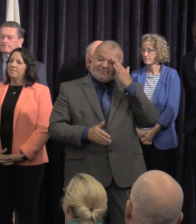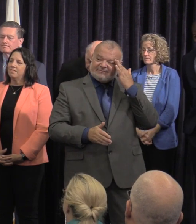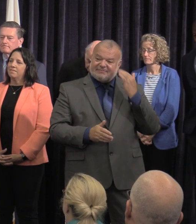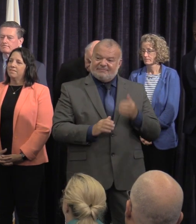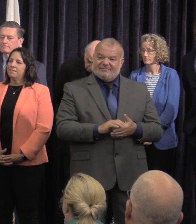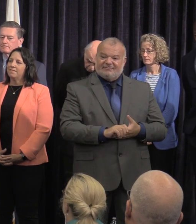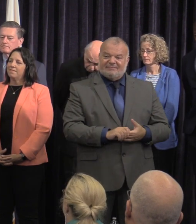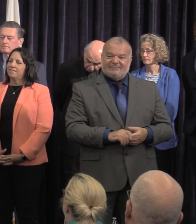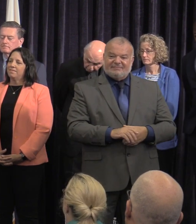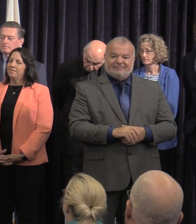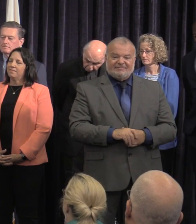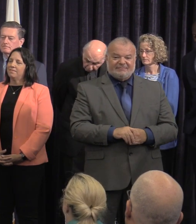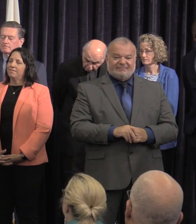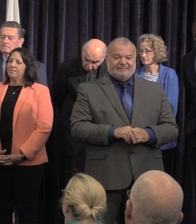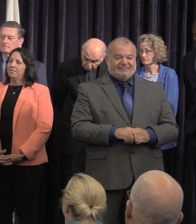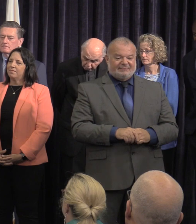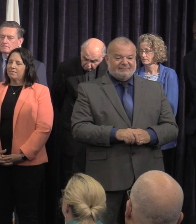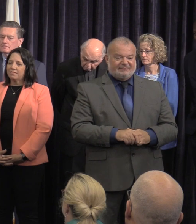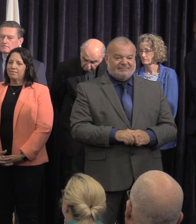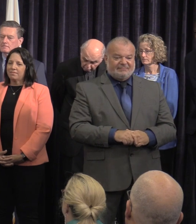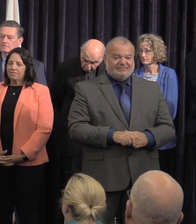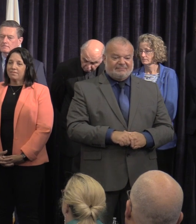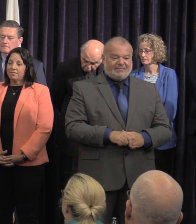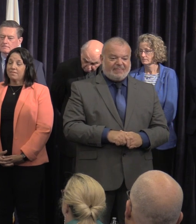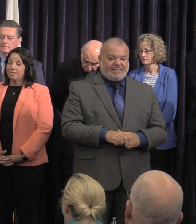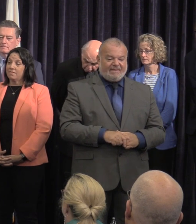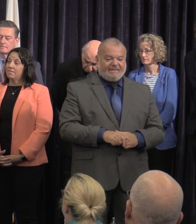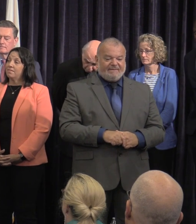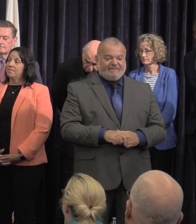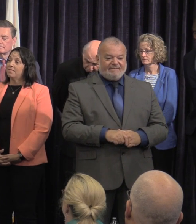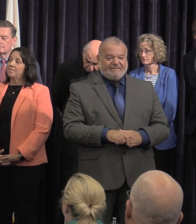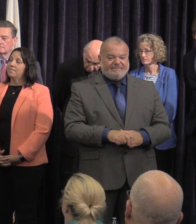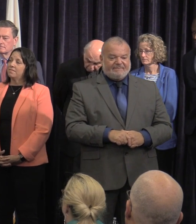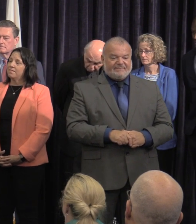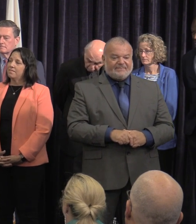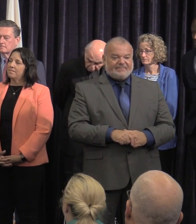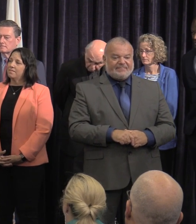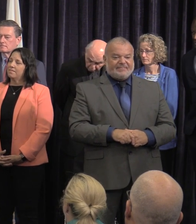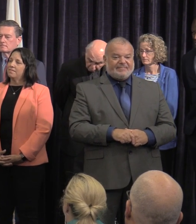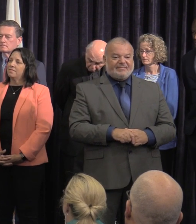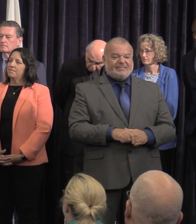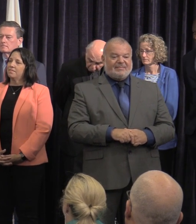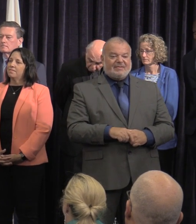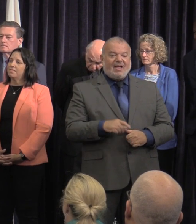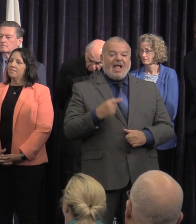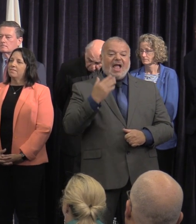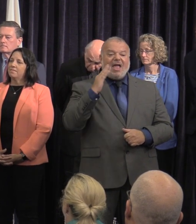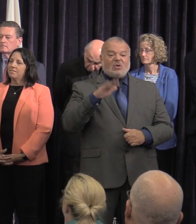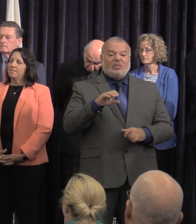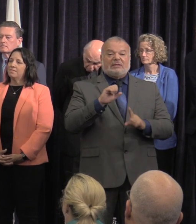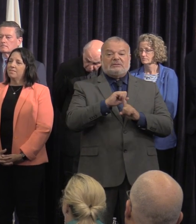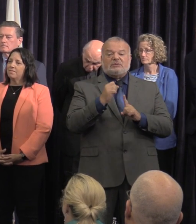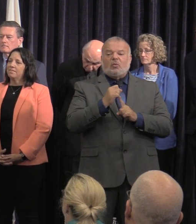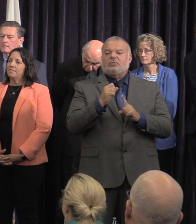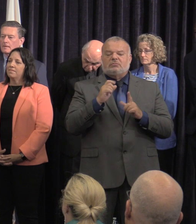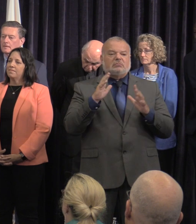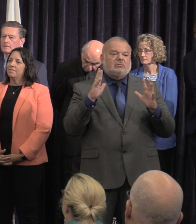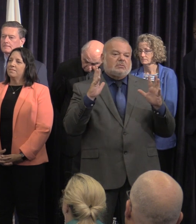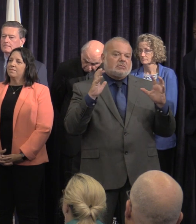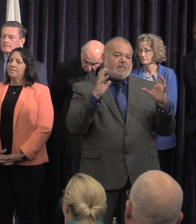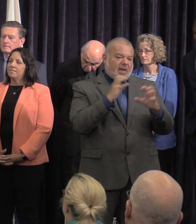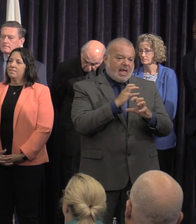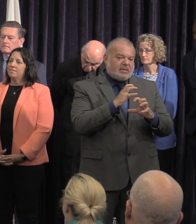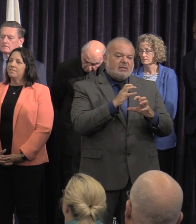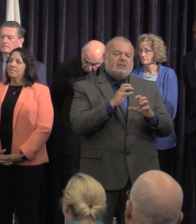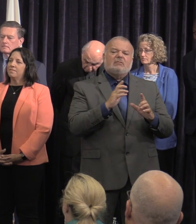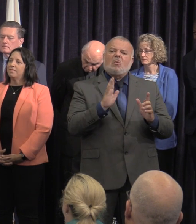families. That this is a really complicated situation, but it is solvable. This situation is